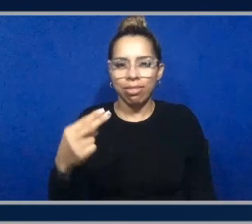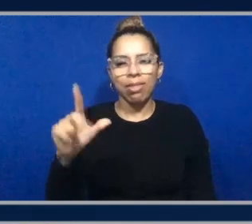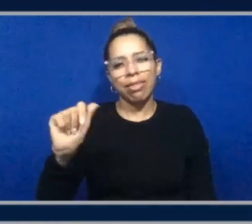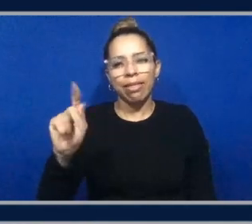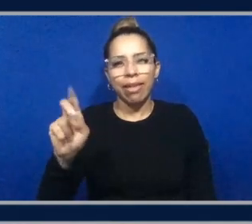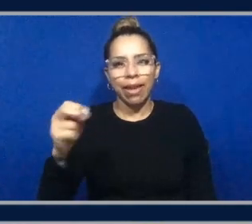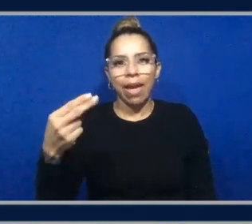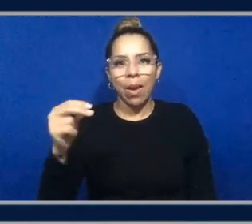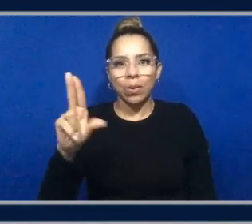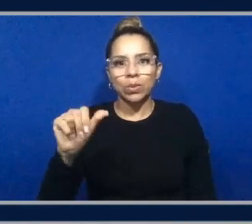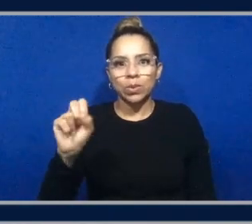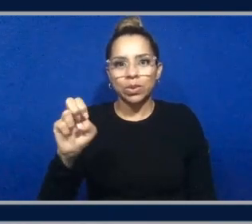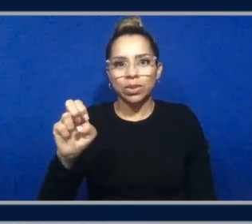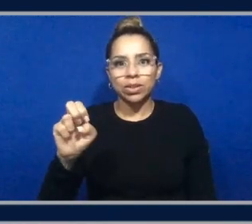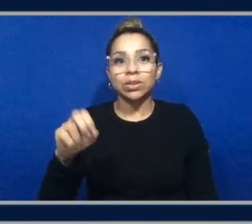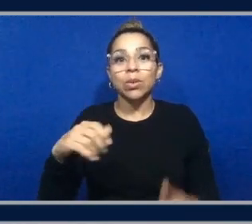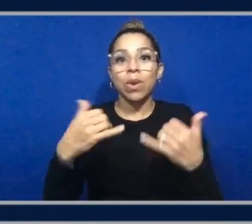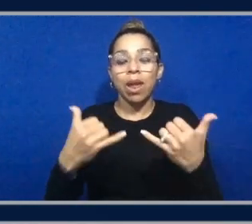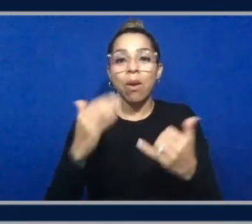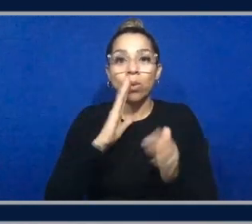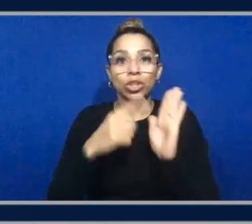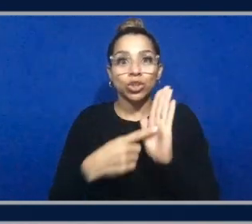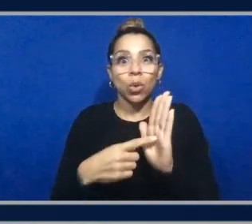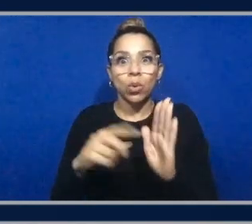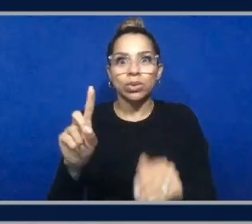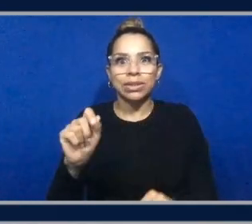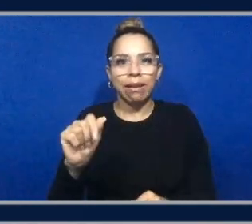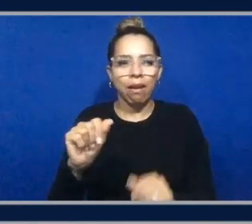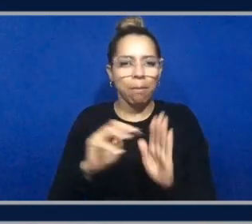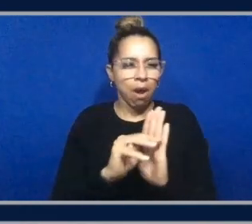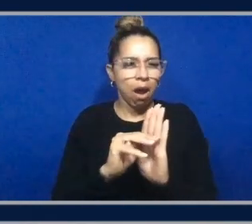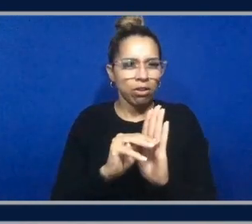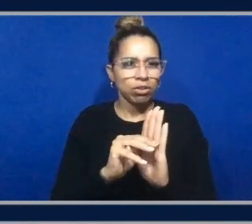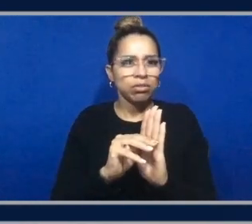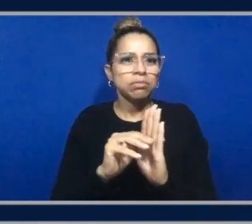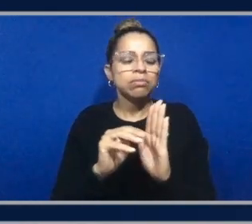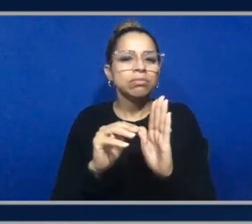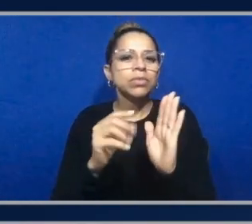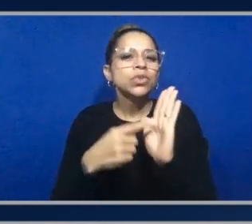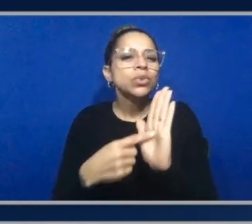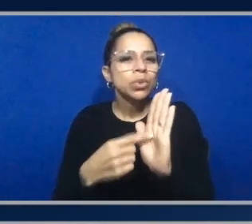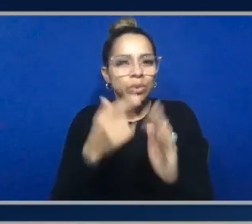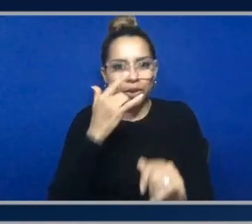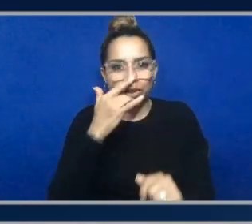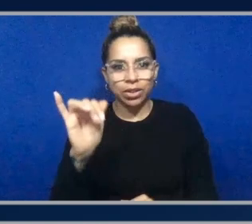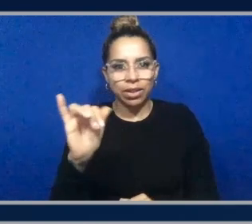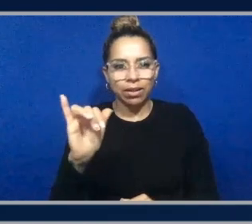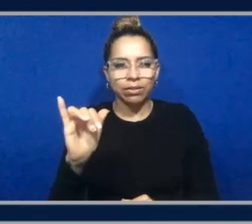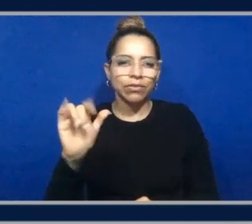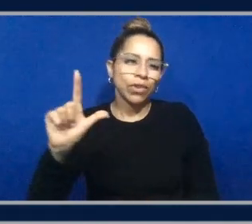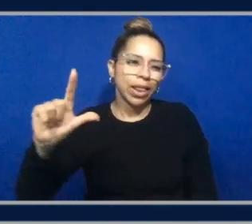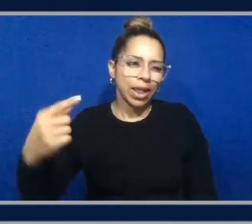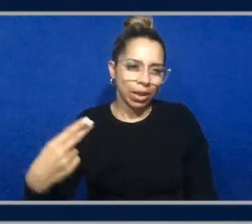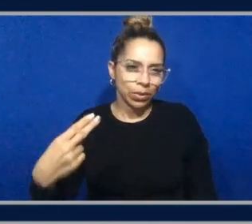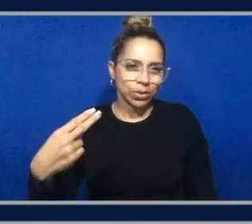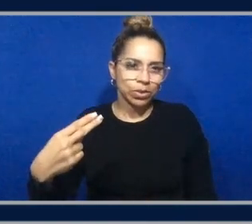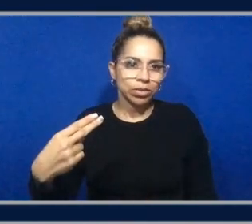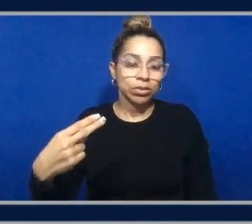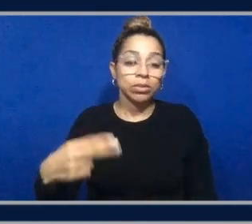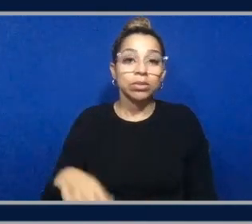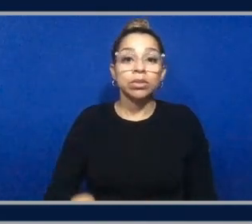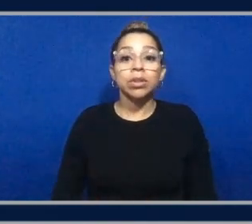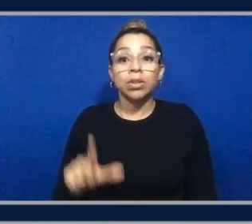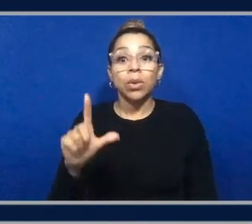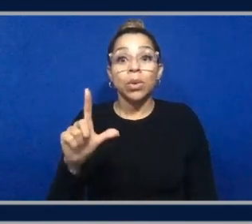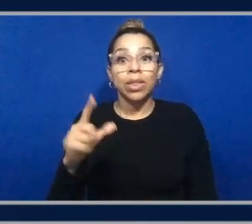into data module real quick, just to give you guys a flavor of what the Lakehouse is. So Lakehouse, Anshit was talking about